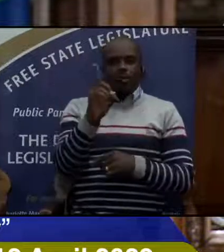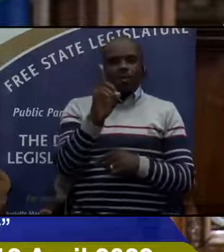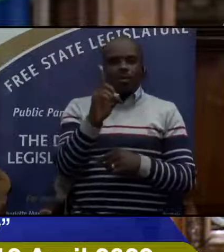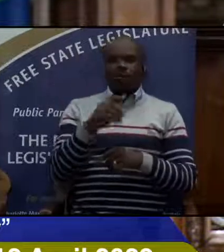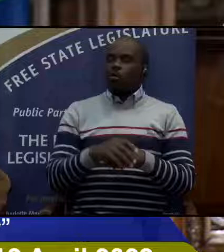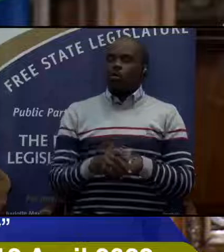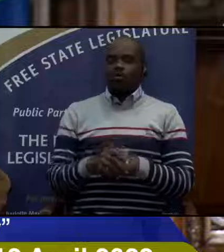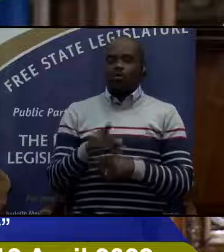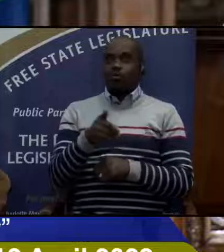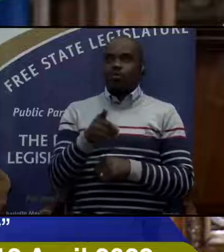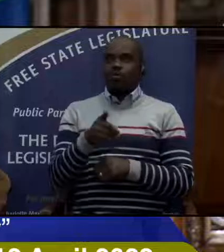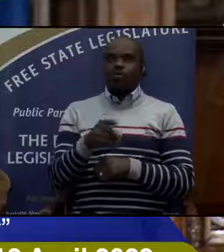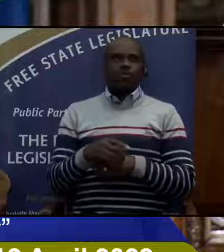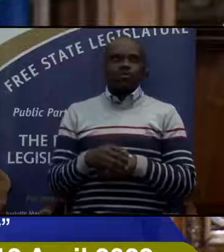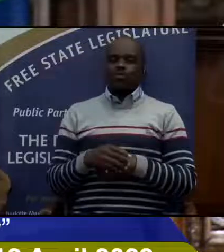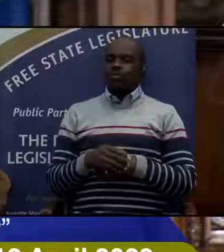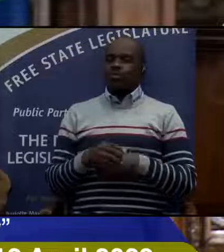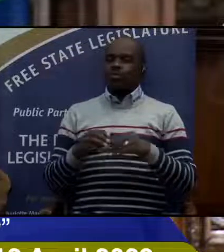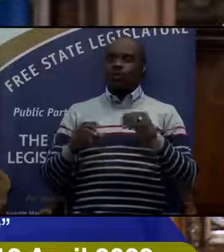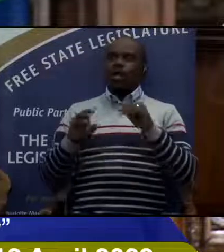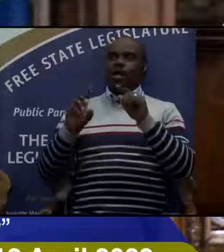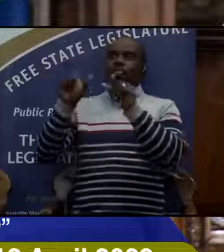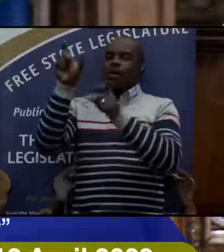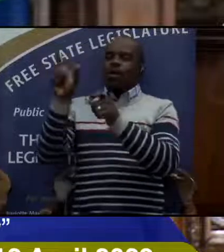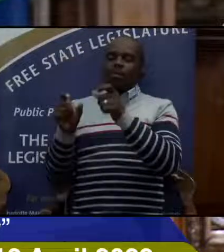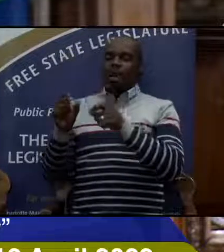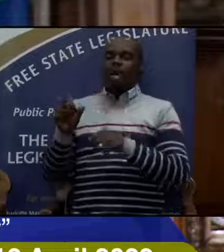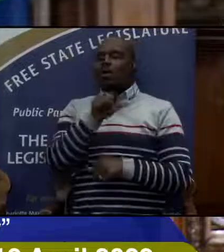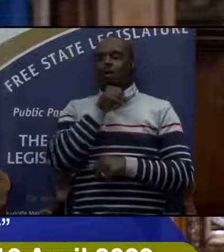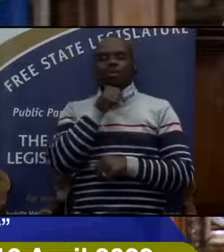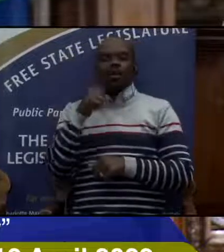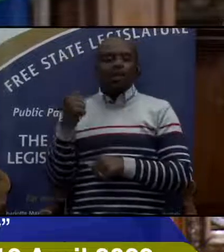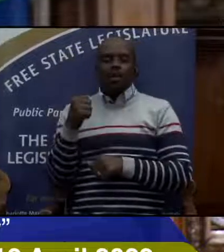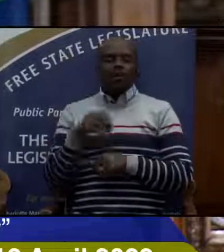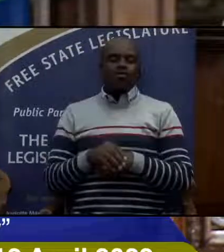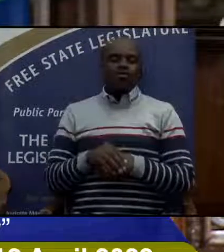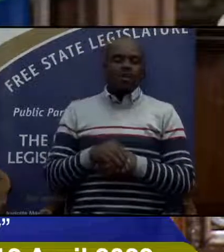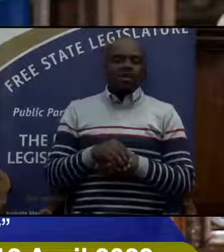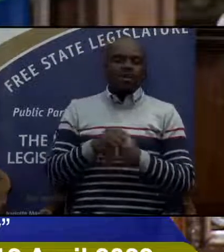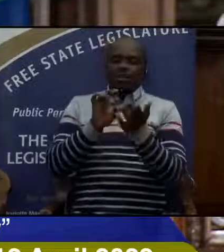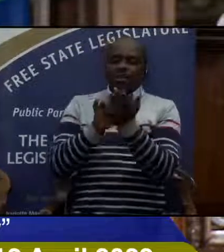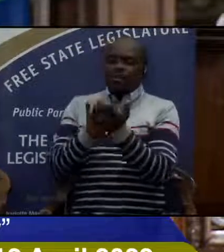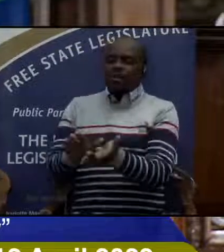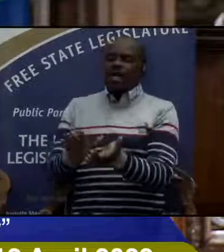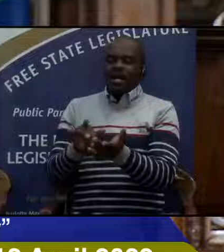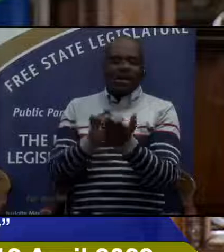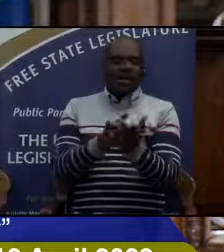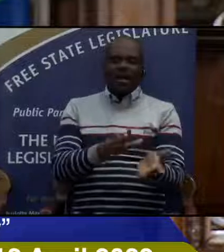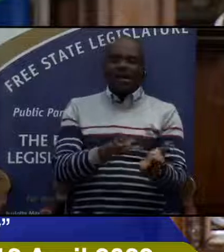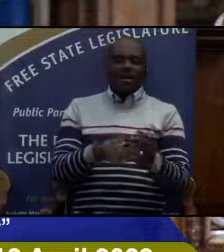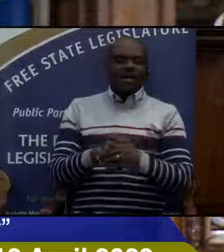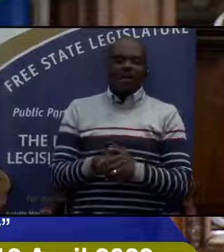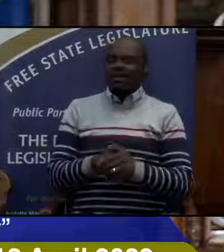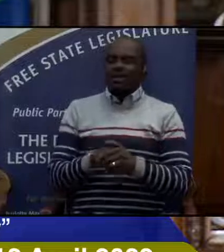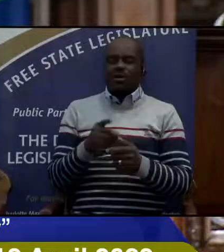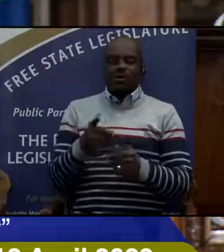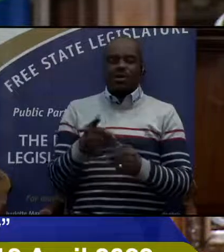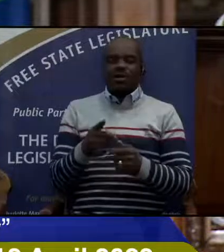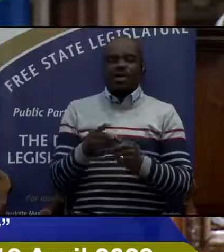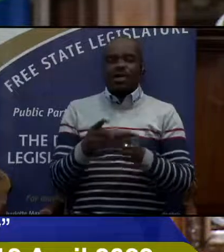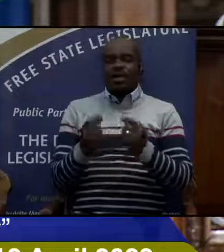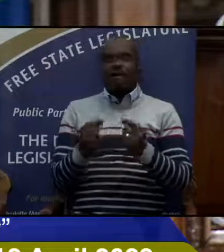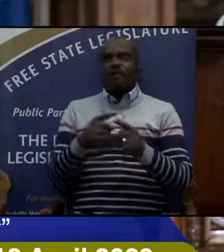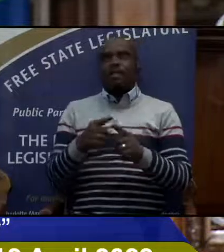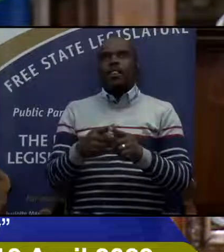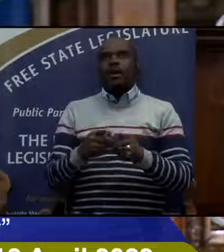ba nkelwa dikgomo, batho ba borona ba ntshuwa mo ba dulang. Re ke etse mohlala. There's an old woman, a